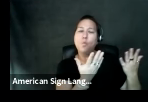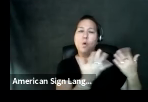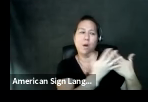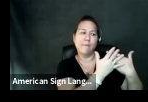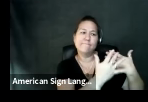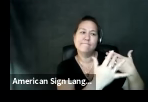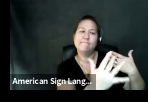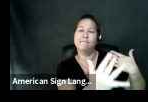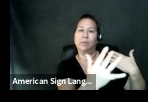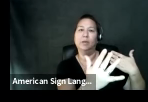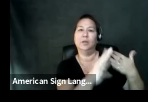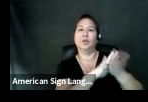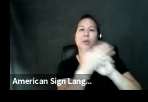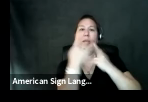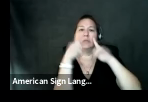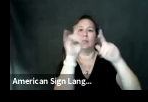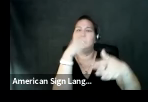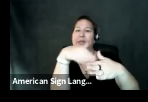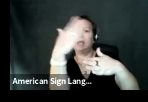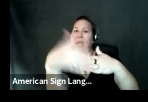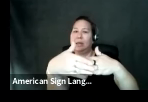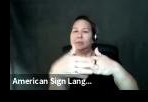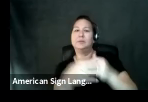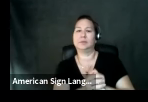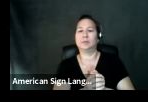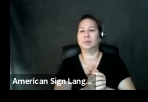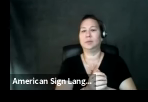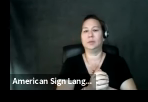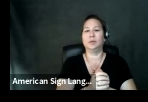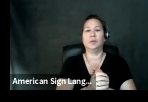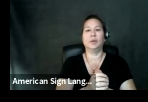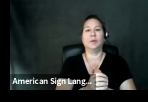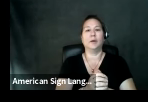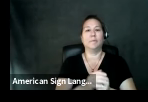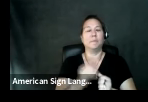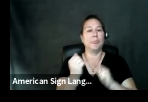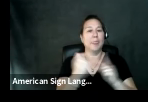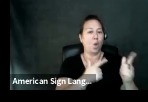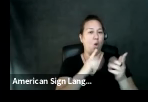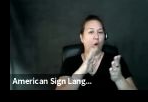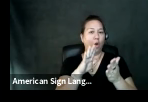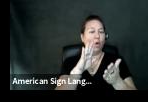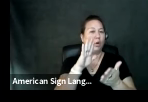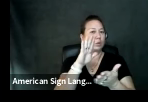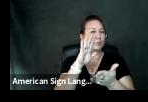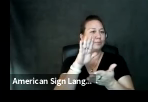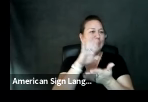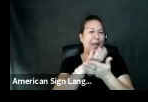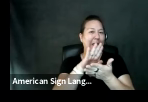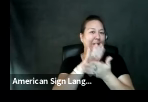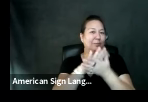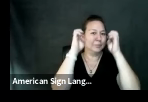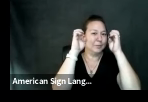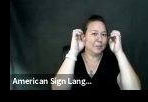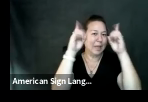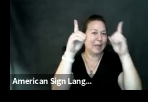to them? Any academic goals all need to be connected to Common Core state standards. And